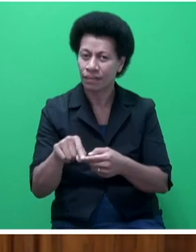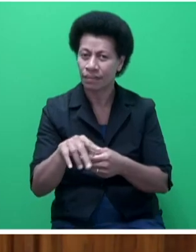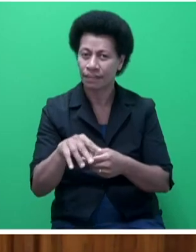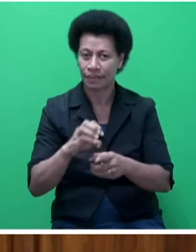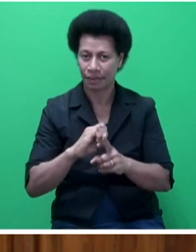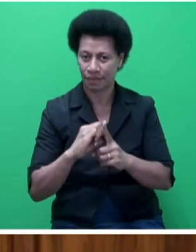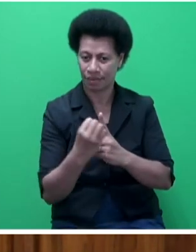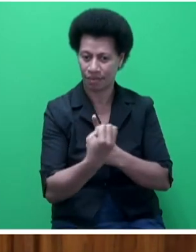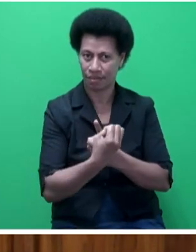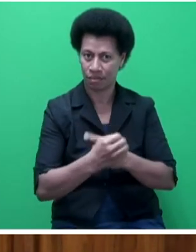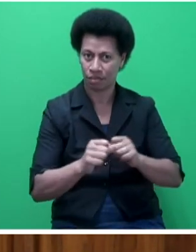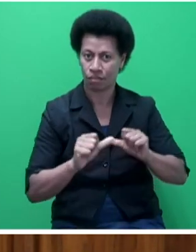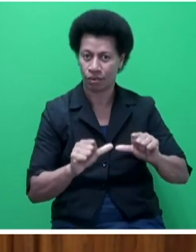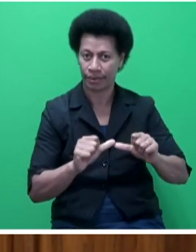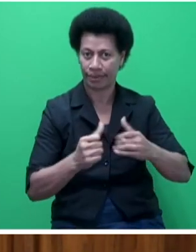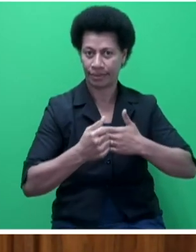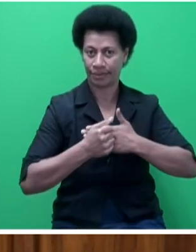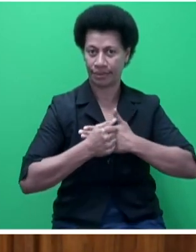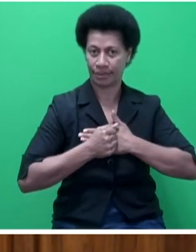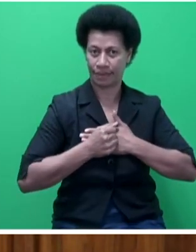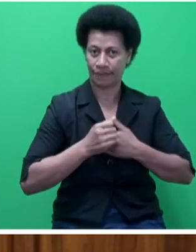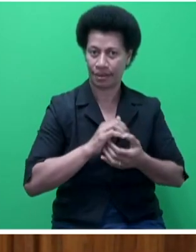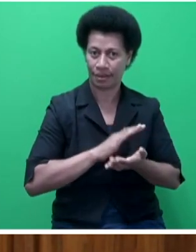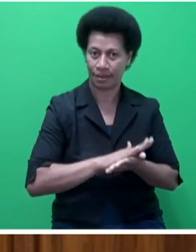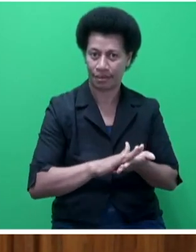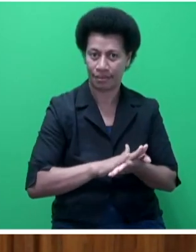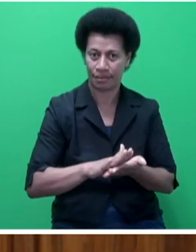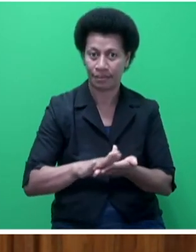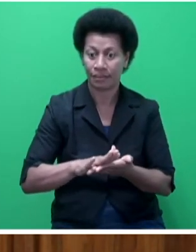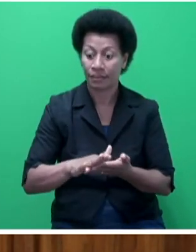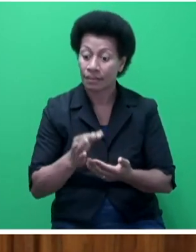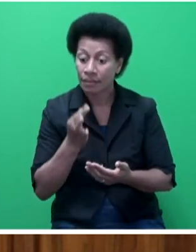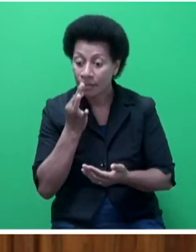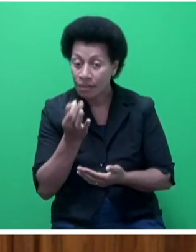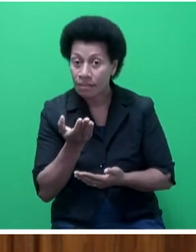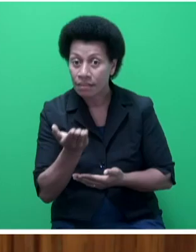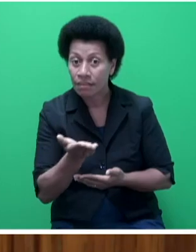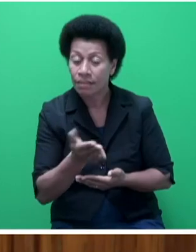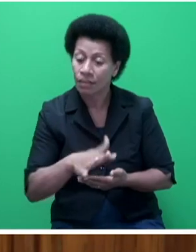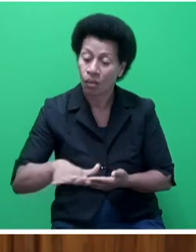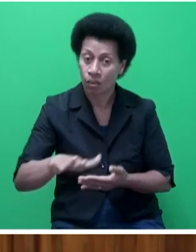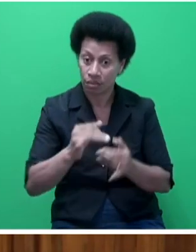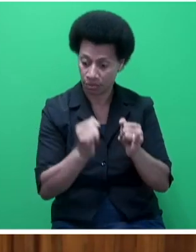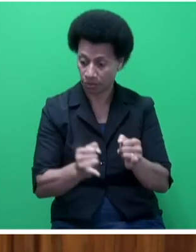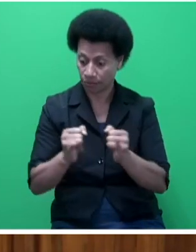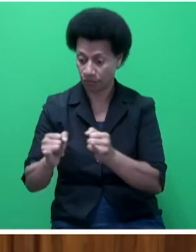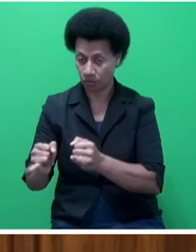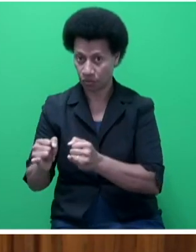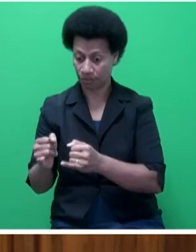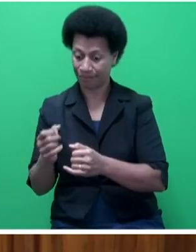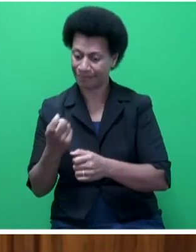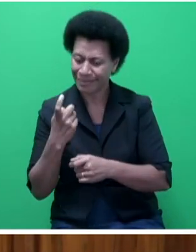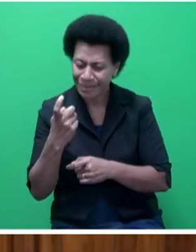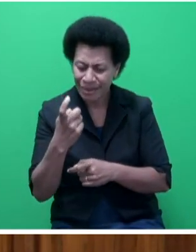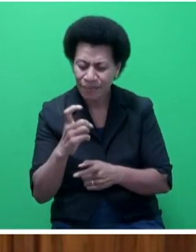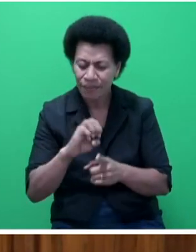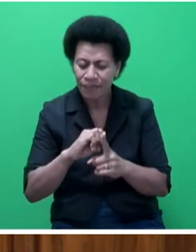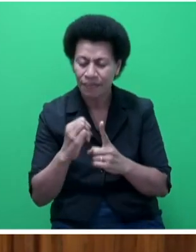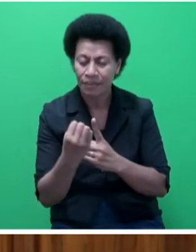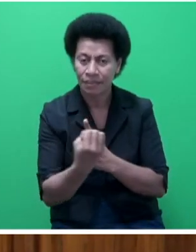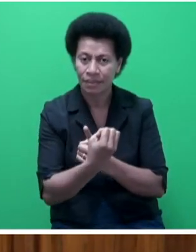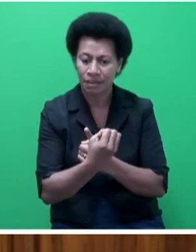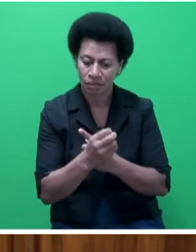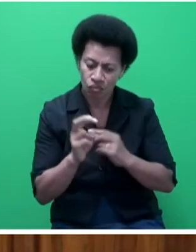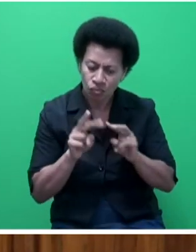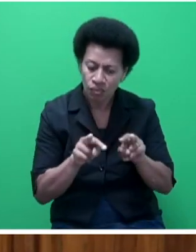environment. Mr. Speaker, sir, I urge every individual of this country to care for our environment. Mr.